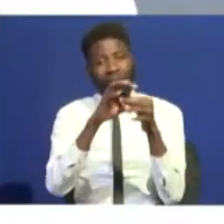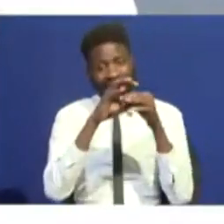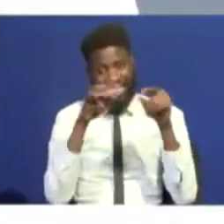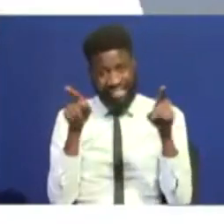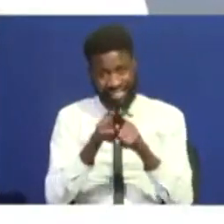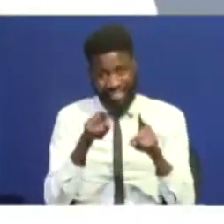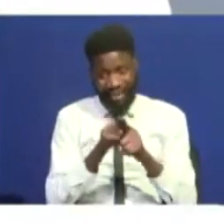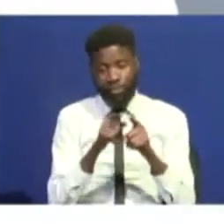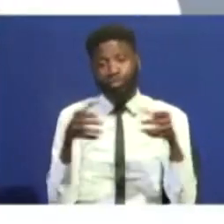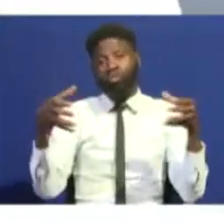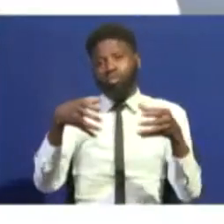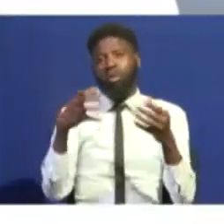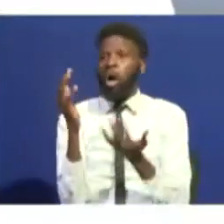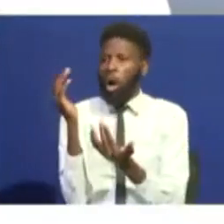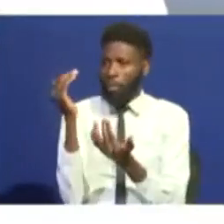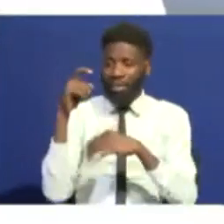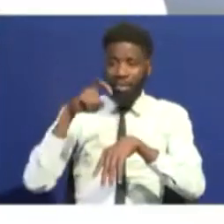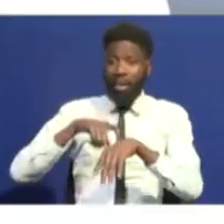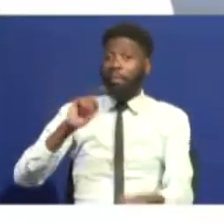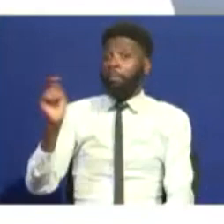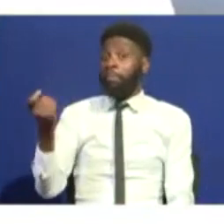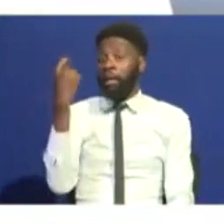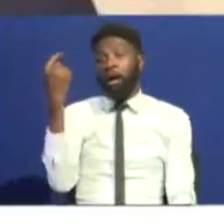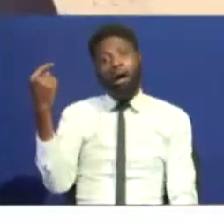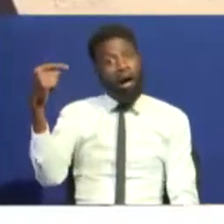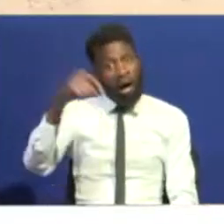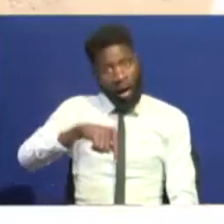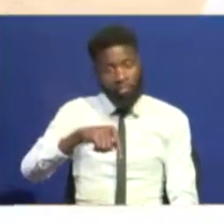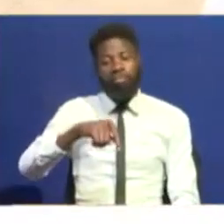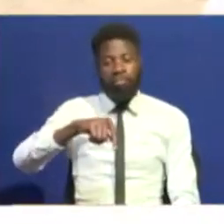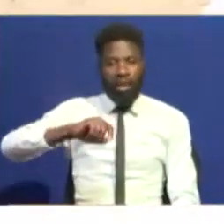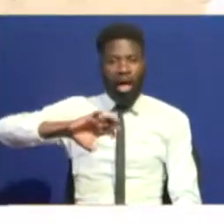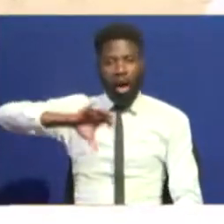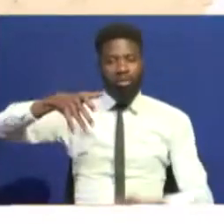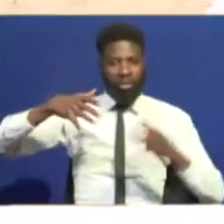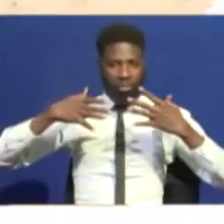the visit will bring tangible benefits to the locals in the county.